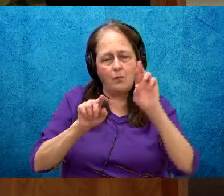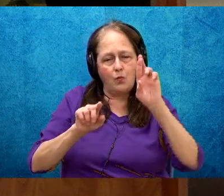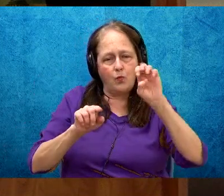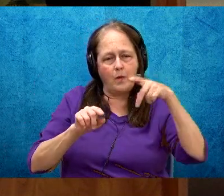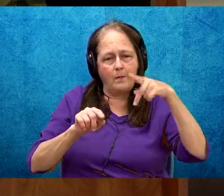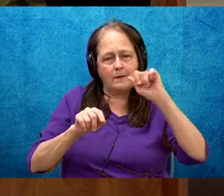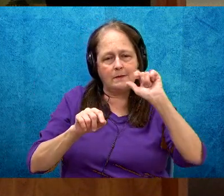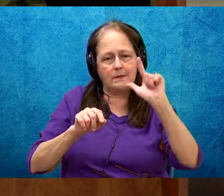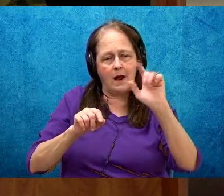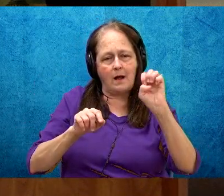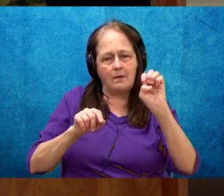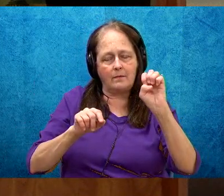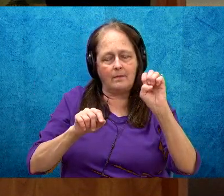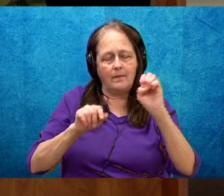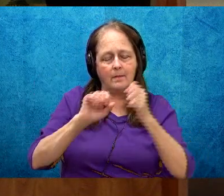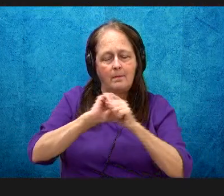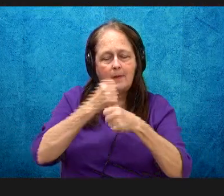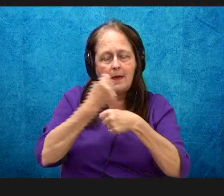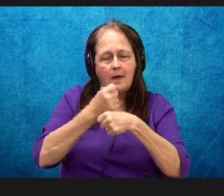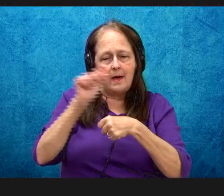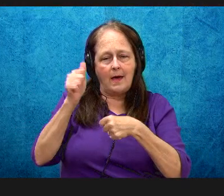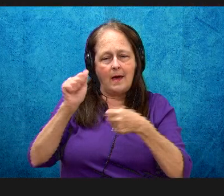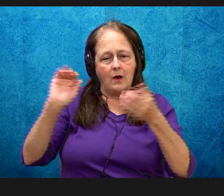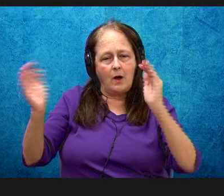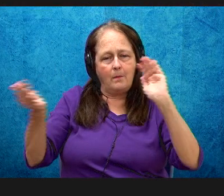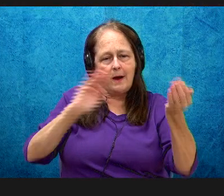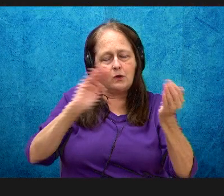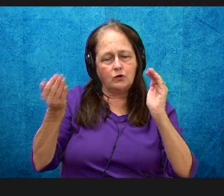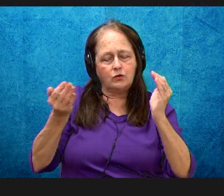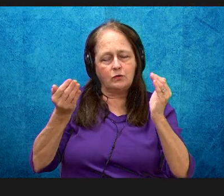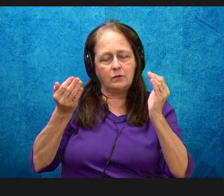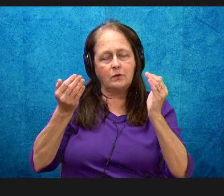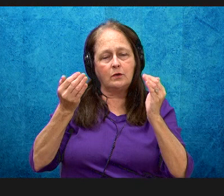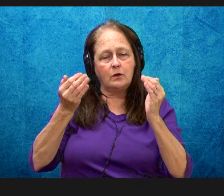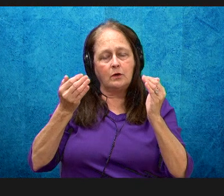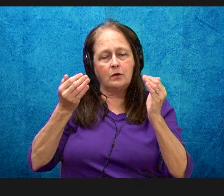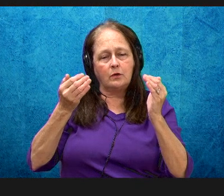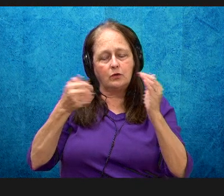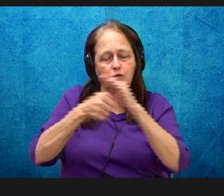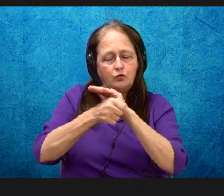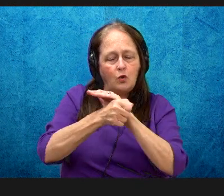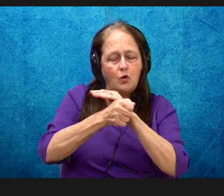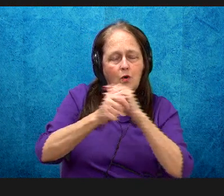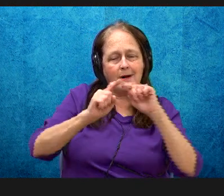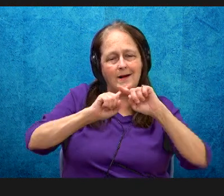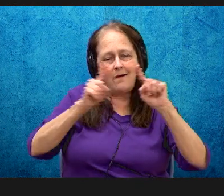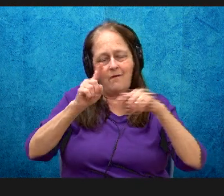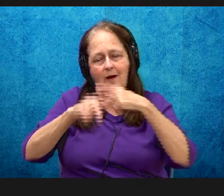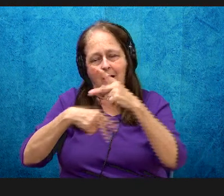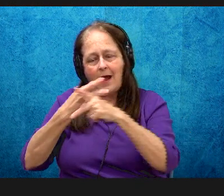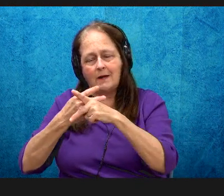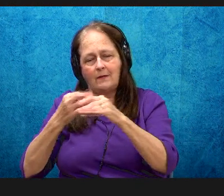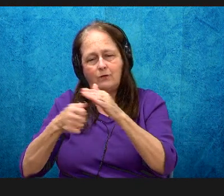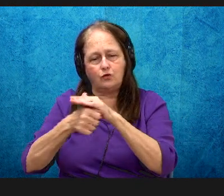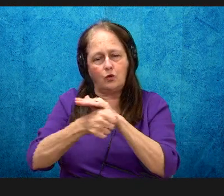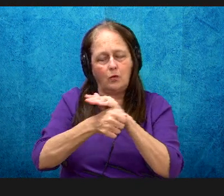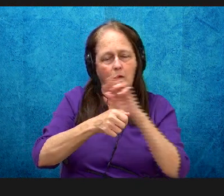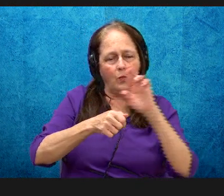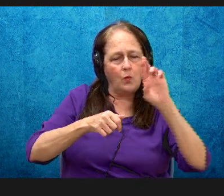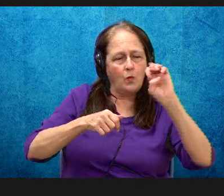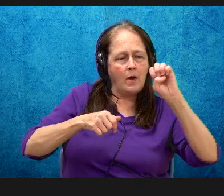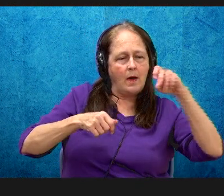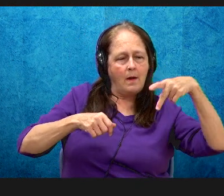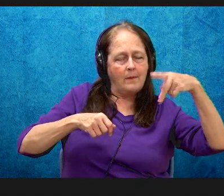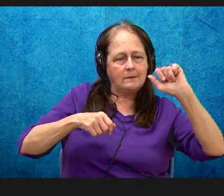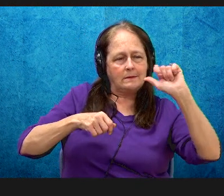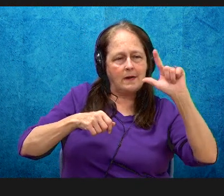They're making a comparison. Yes, you're correct. And then they also stated that they may look